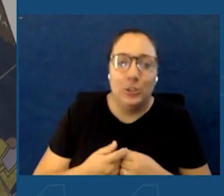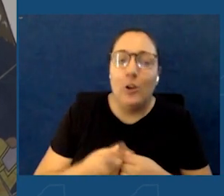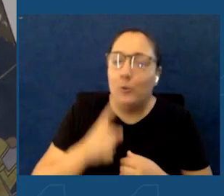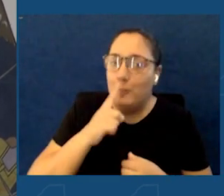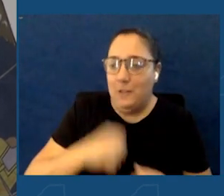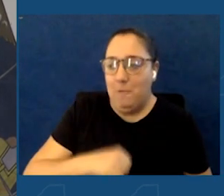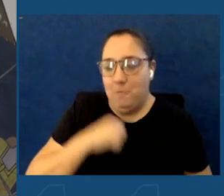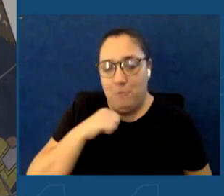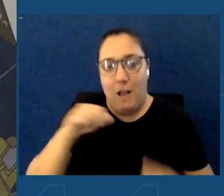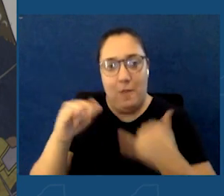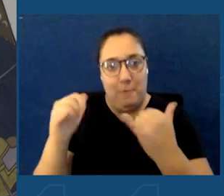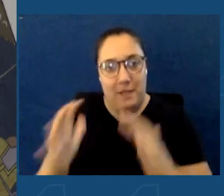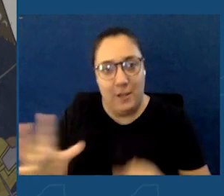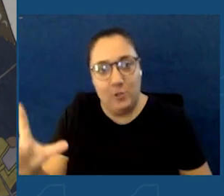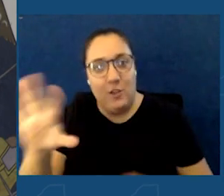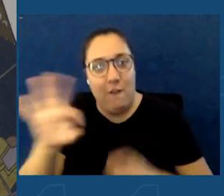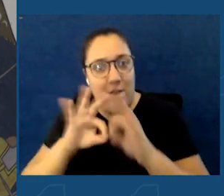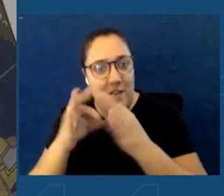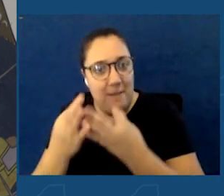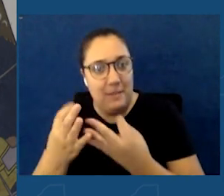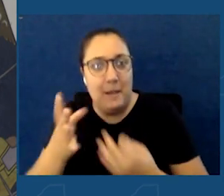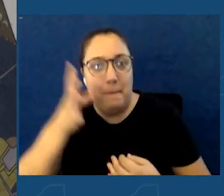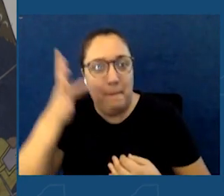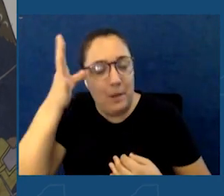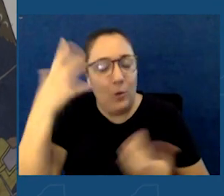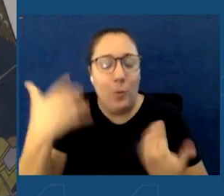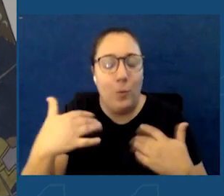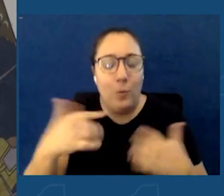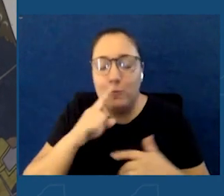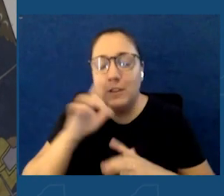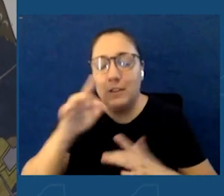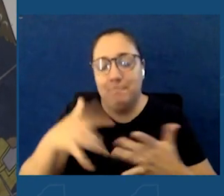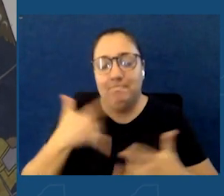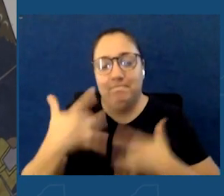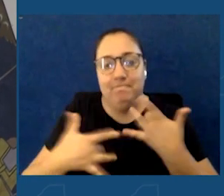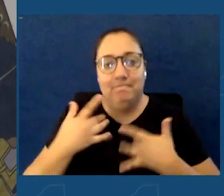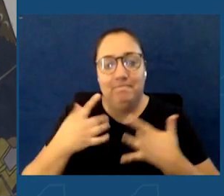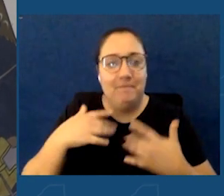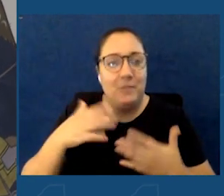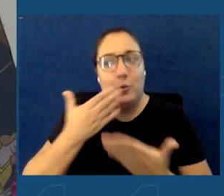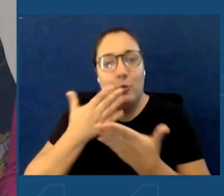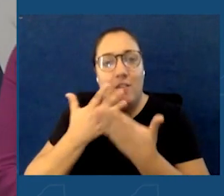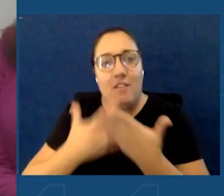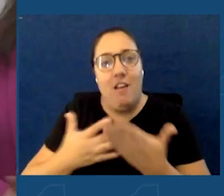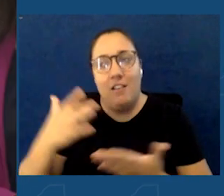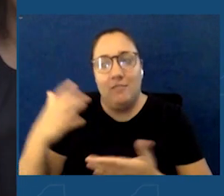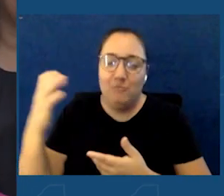their families. This is a great occasion, so let's wish them luck and bring it home. Thank you.